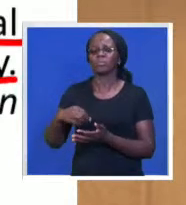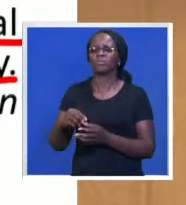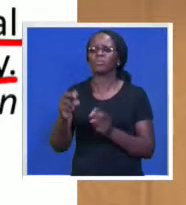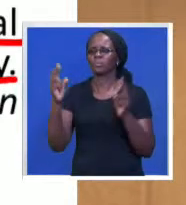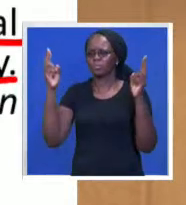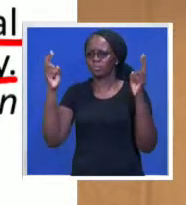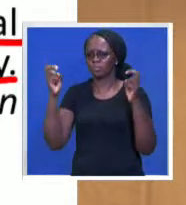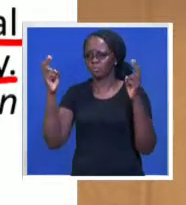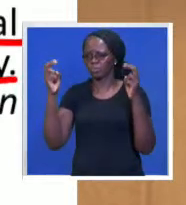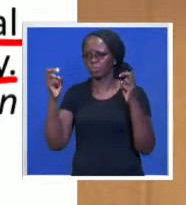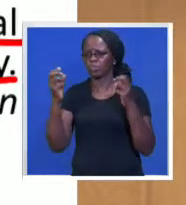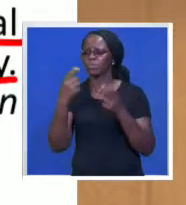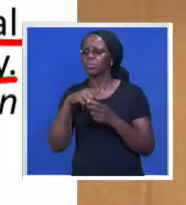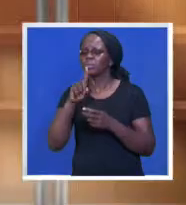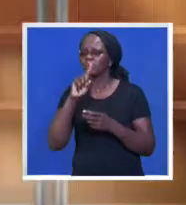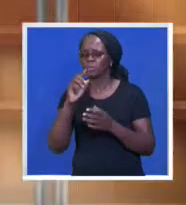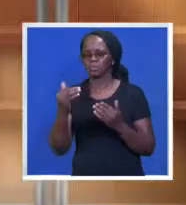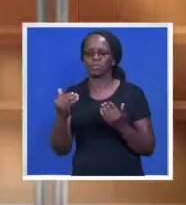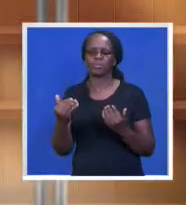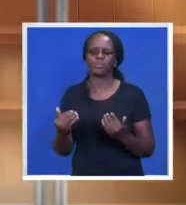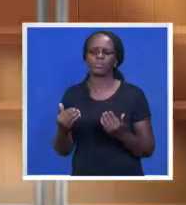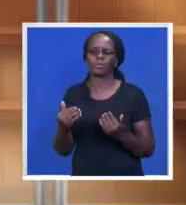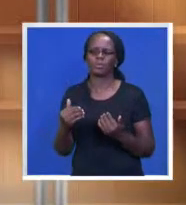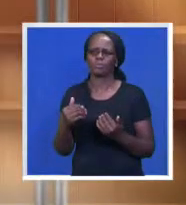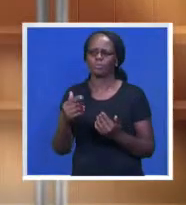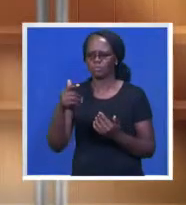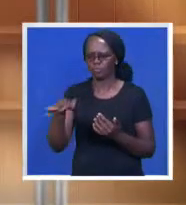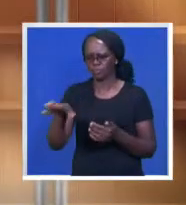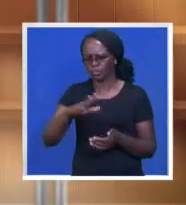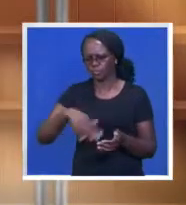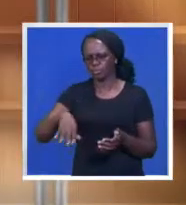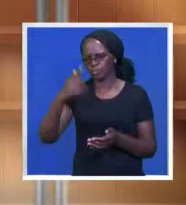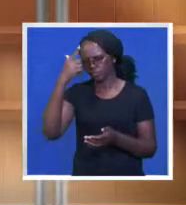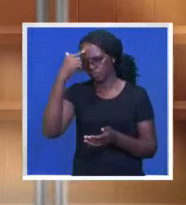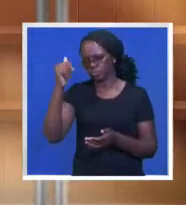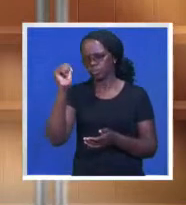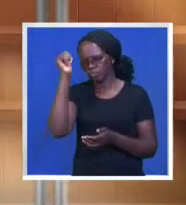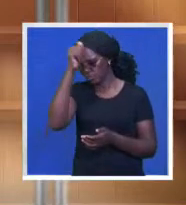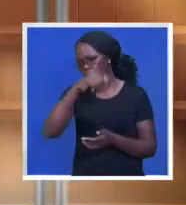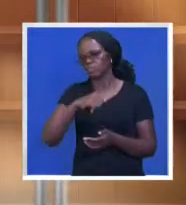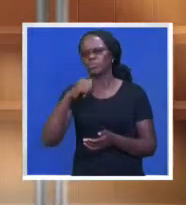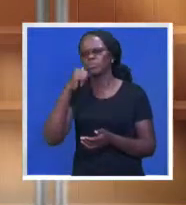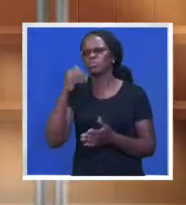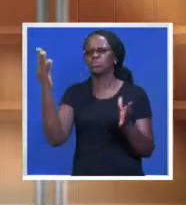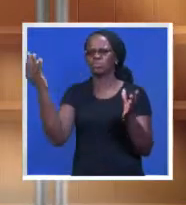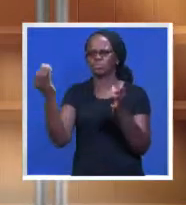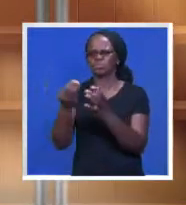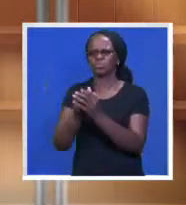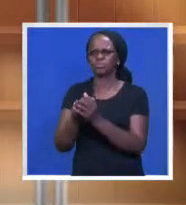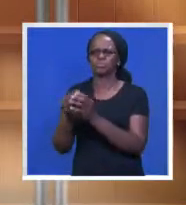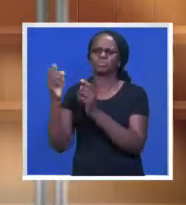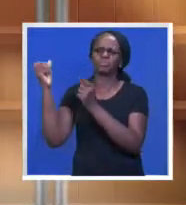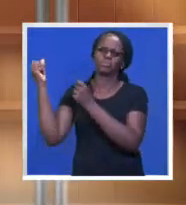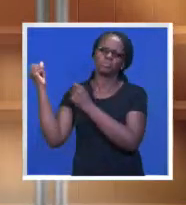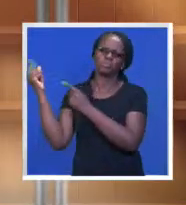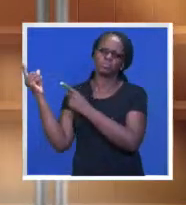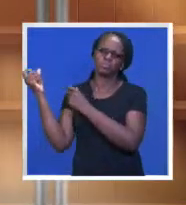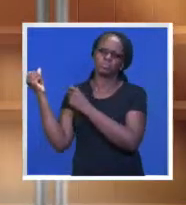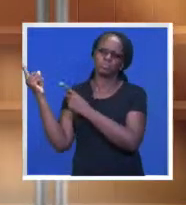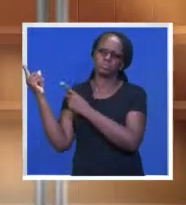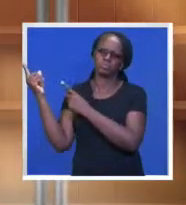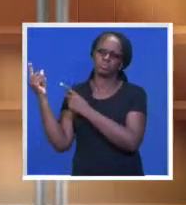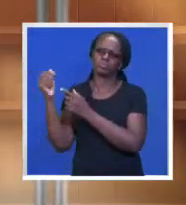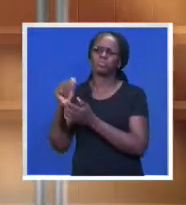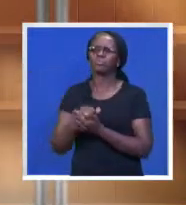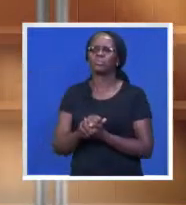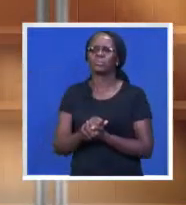We believe that God is with us in spirit. God is with us in the Holy Spirit. So when it says that in the midst of which I dwell,